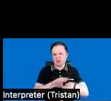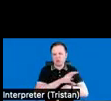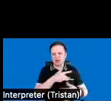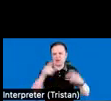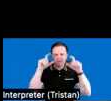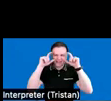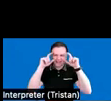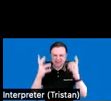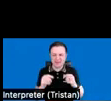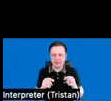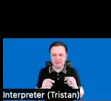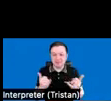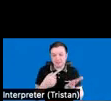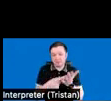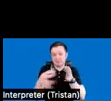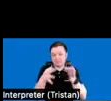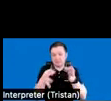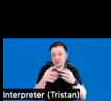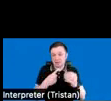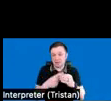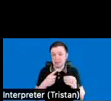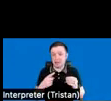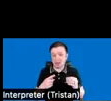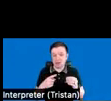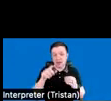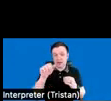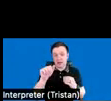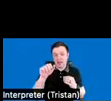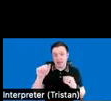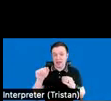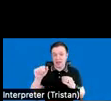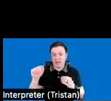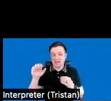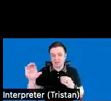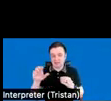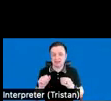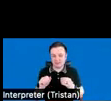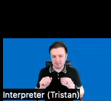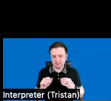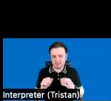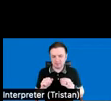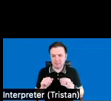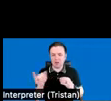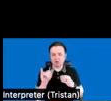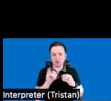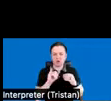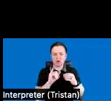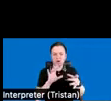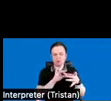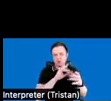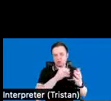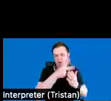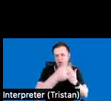talk today about augmentative and alternative communication and our joint project with Claire Davies